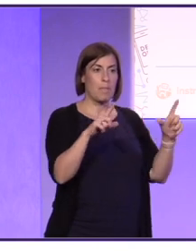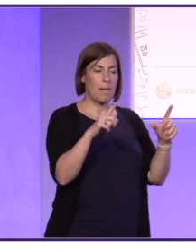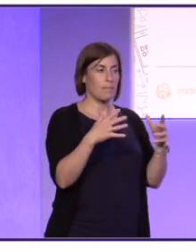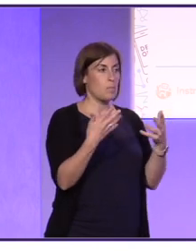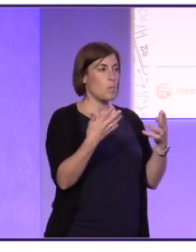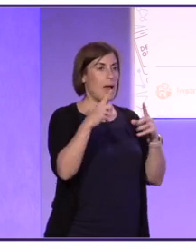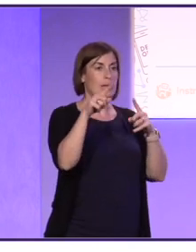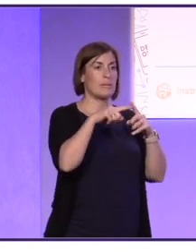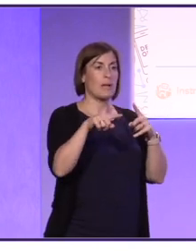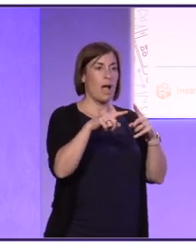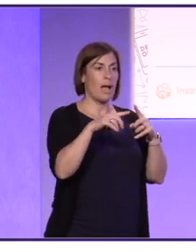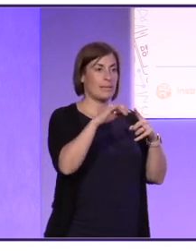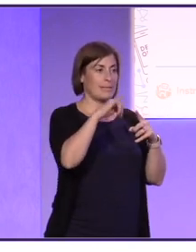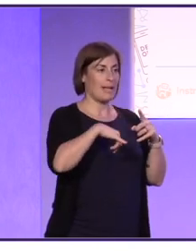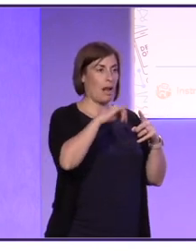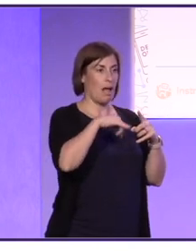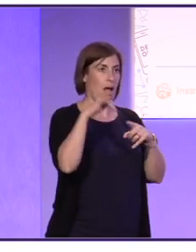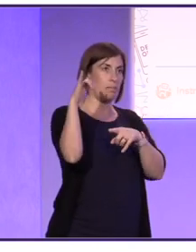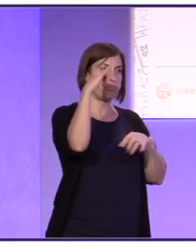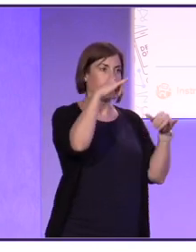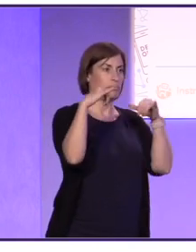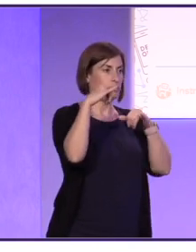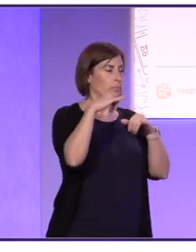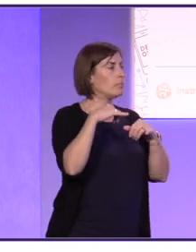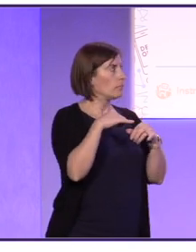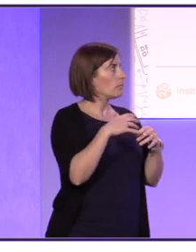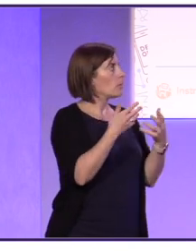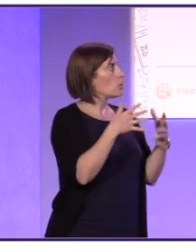Skyscanner is that we have Kafka as our main sort of